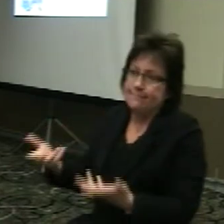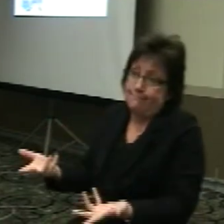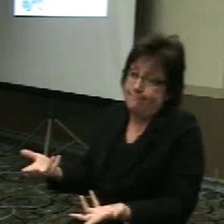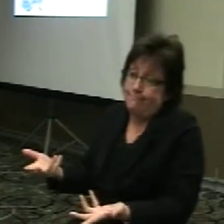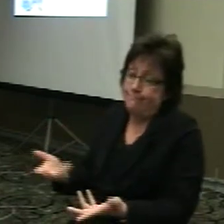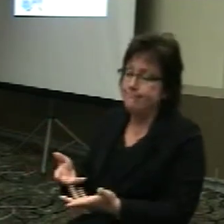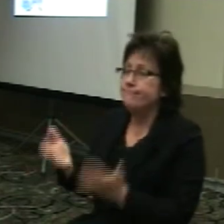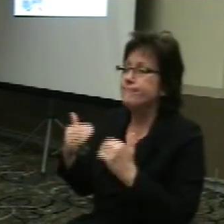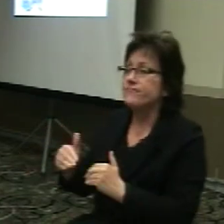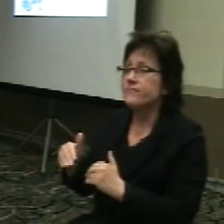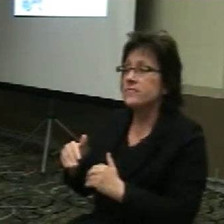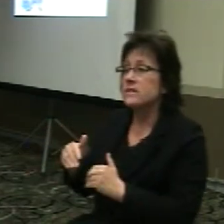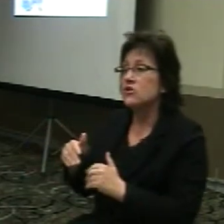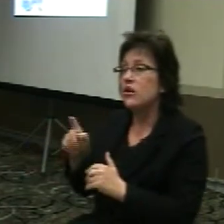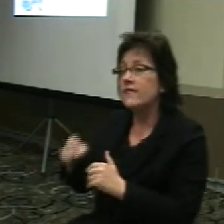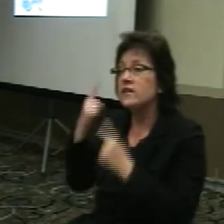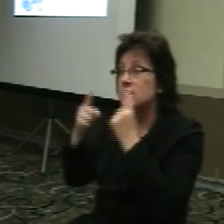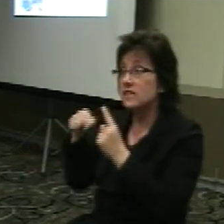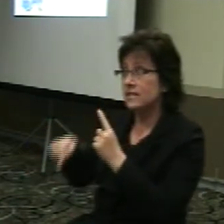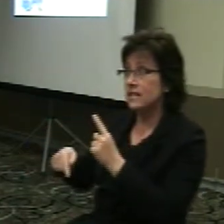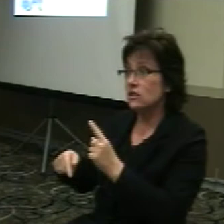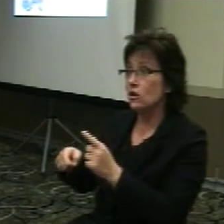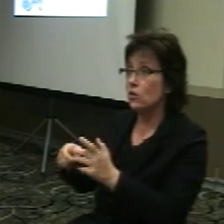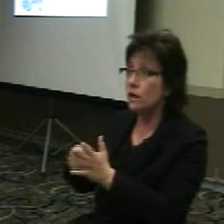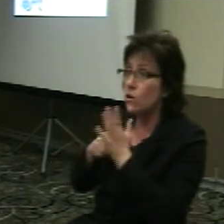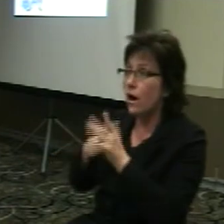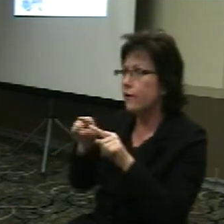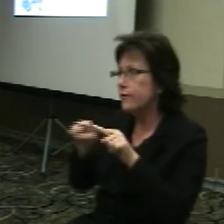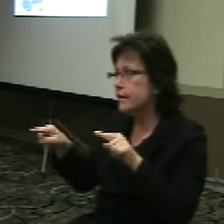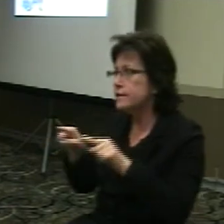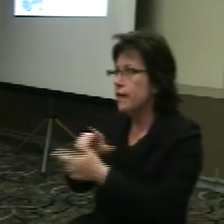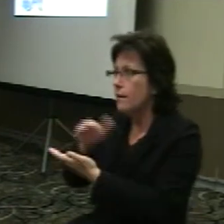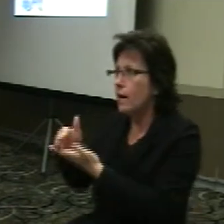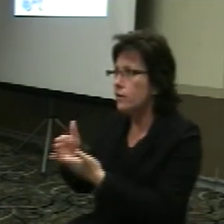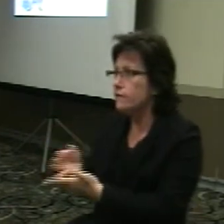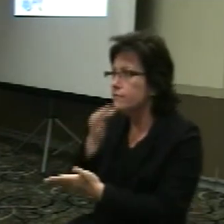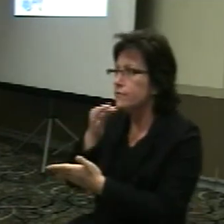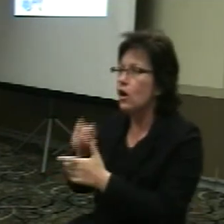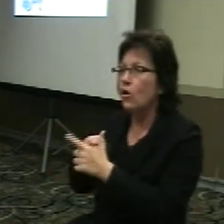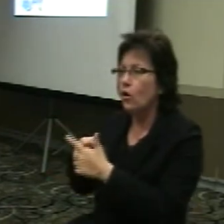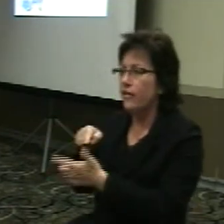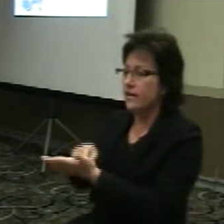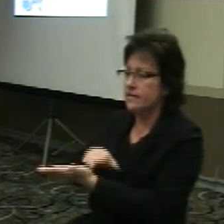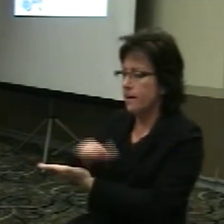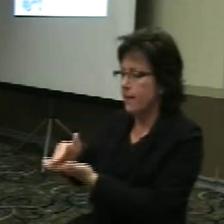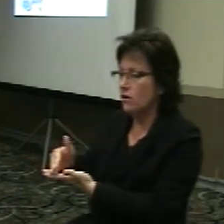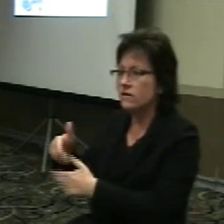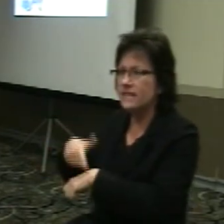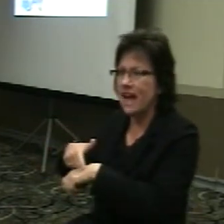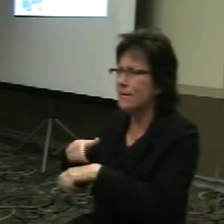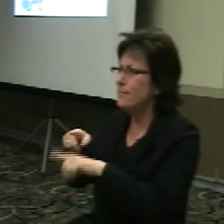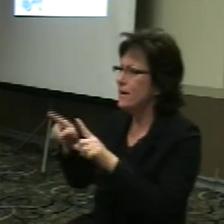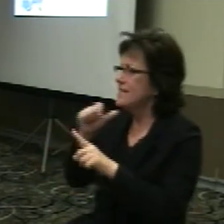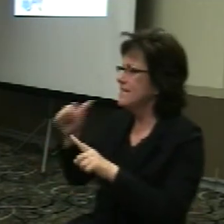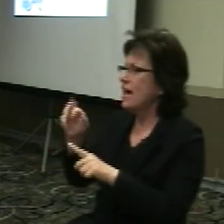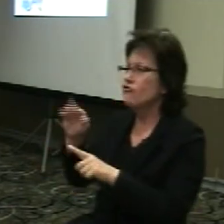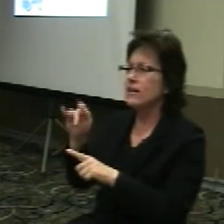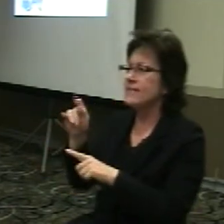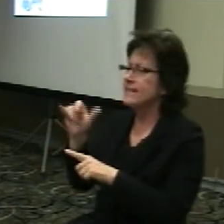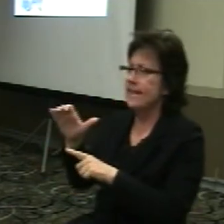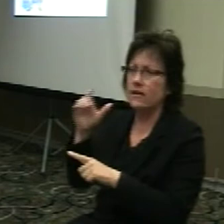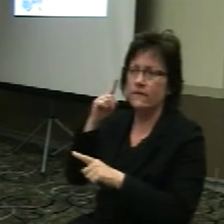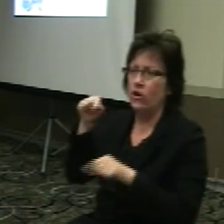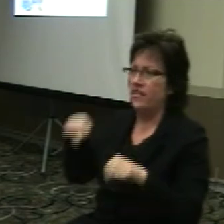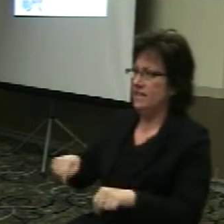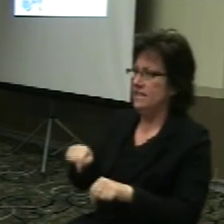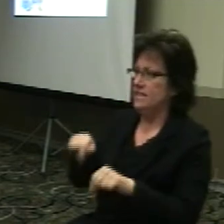it require an X level of expertise or an amount of time that's unrealistic given the realities of this this